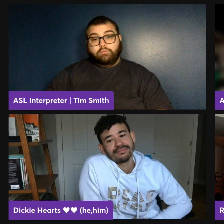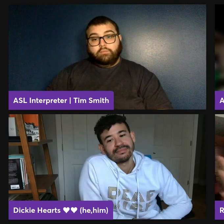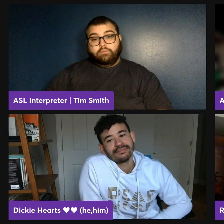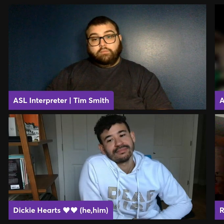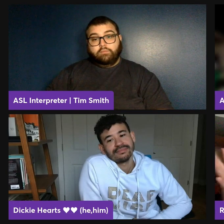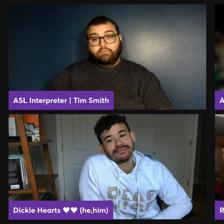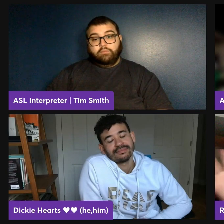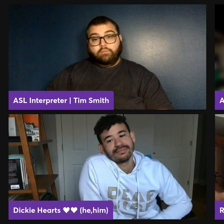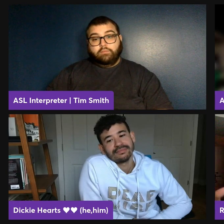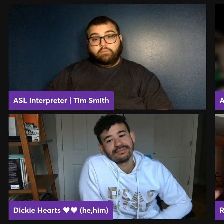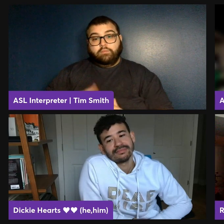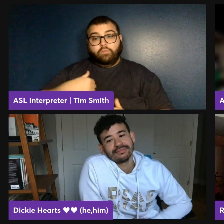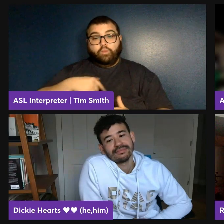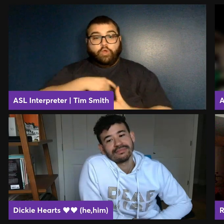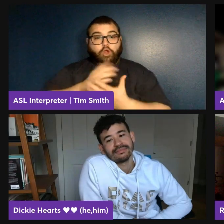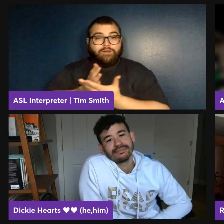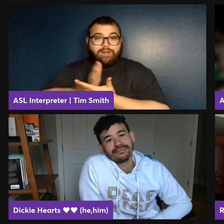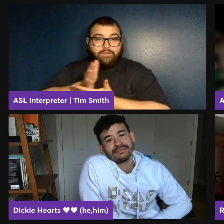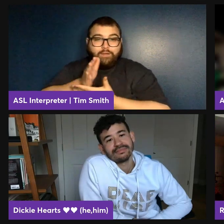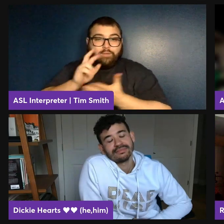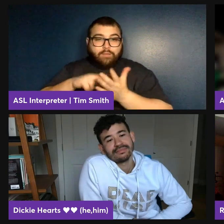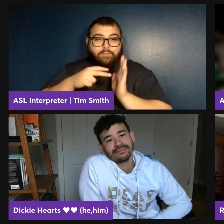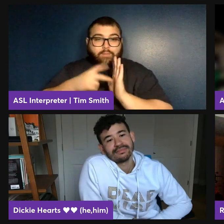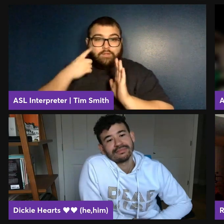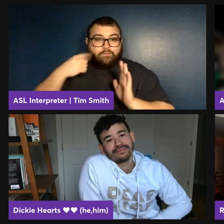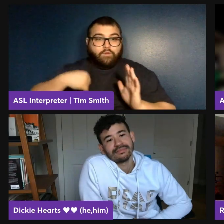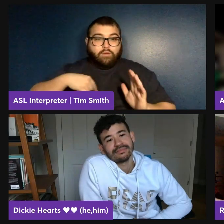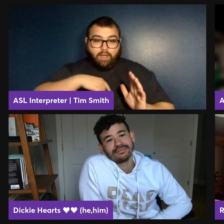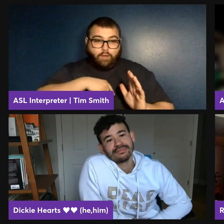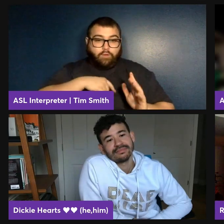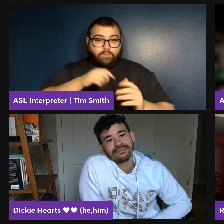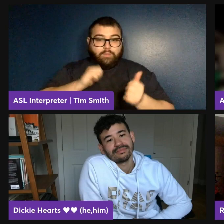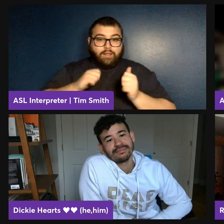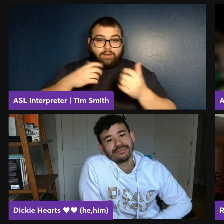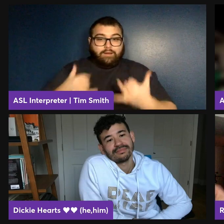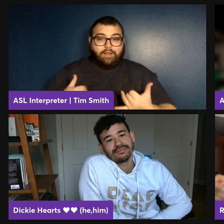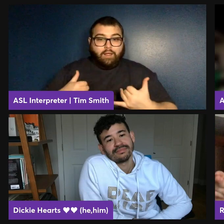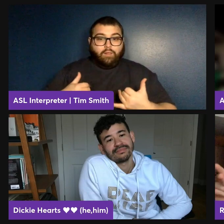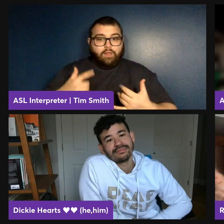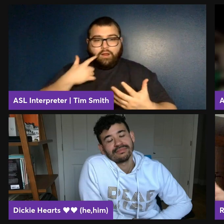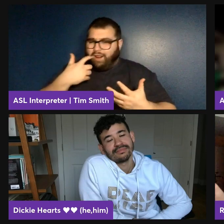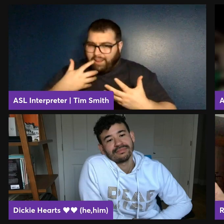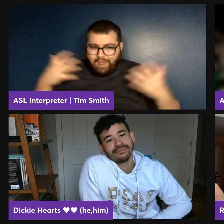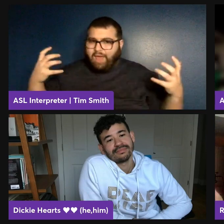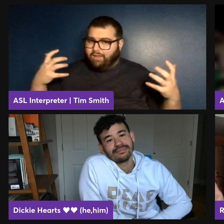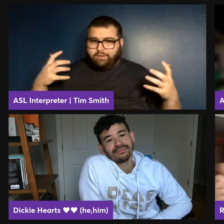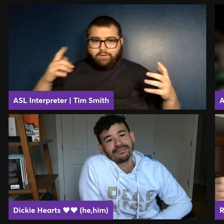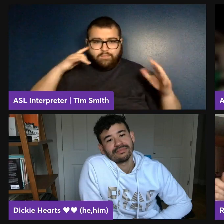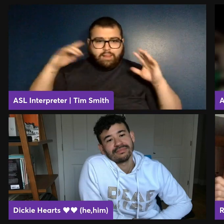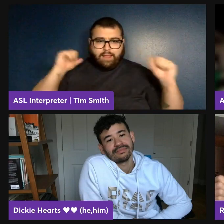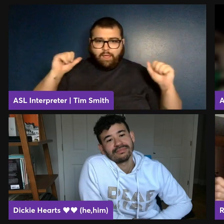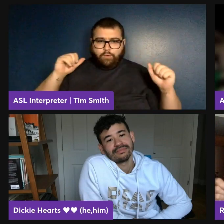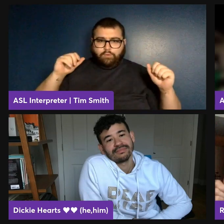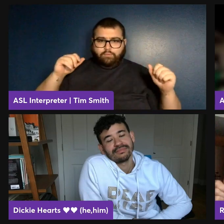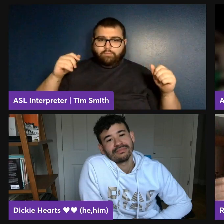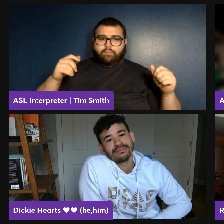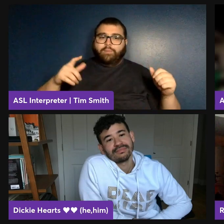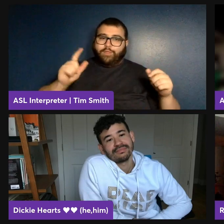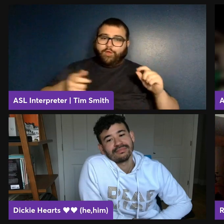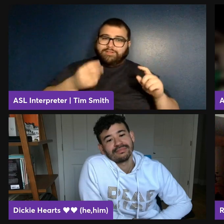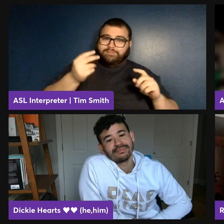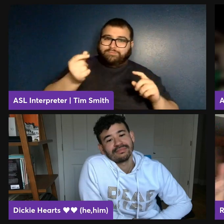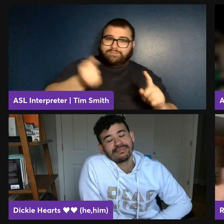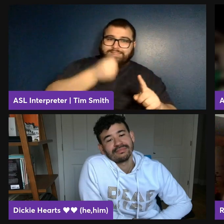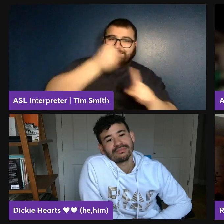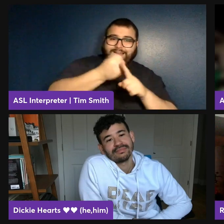We are navigating what that means for our particular play right now. There are not a ton of very loud noises, but there are some sudden things that for